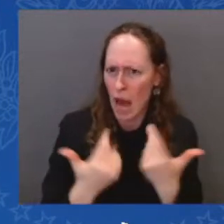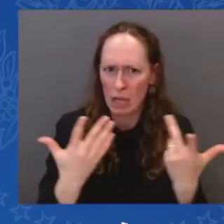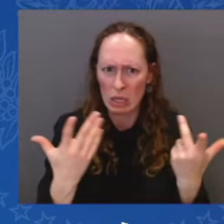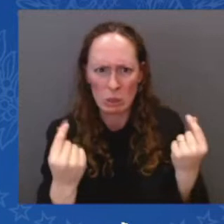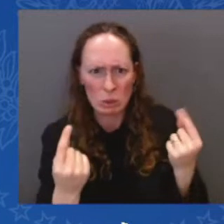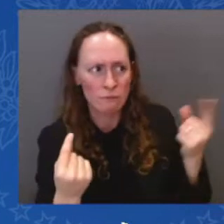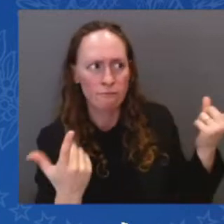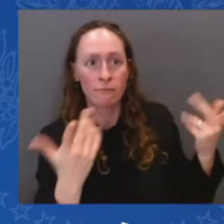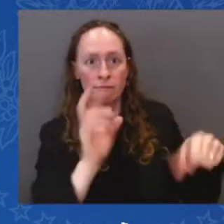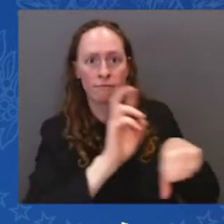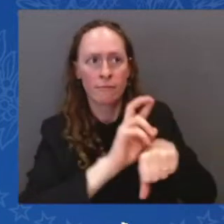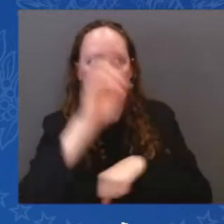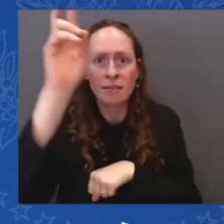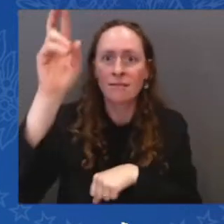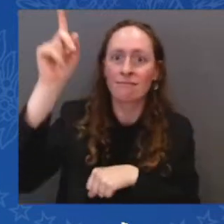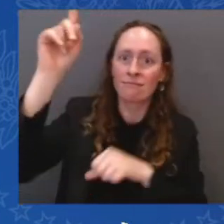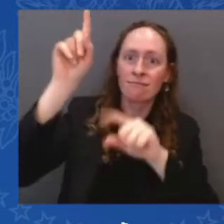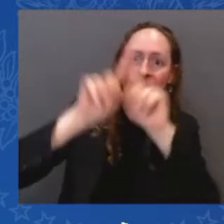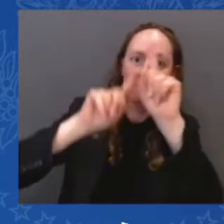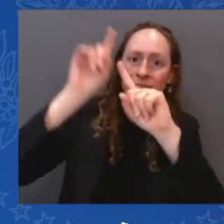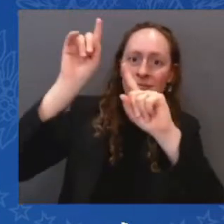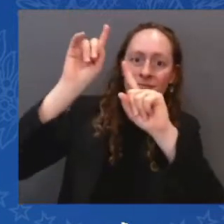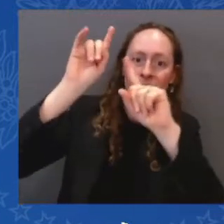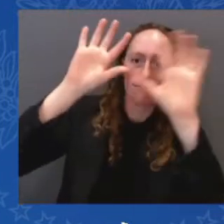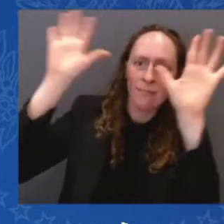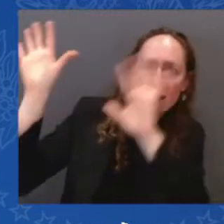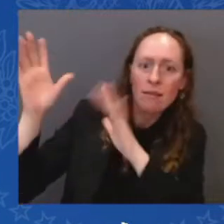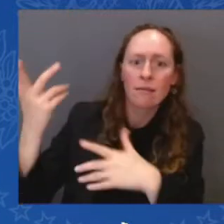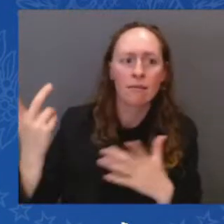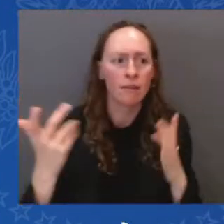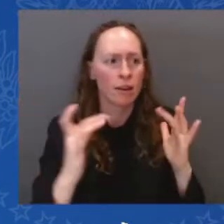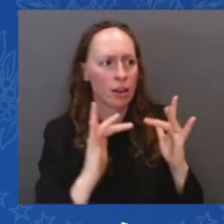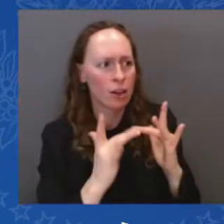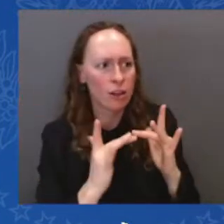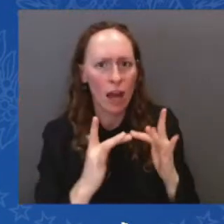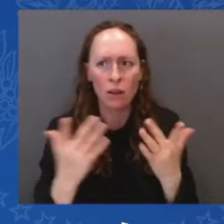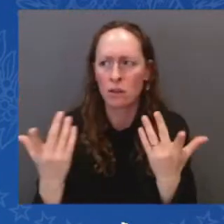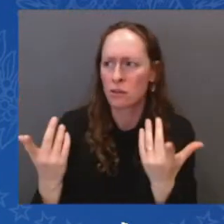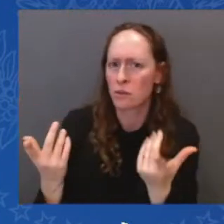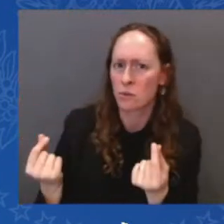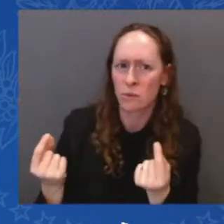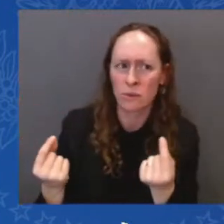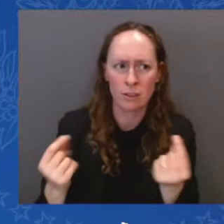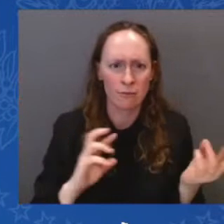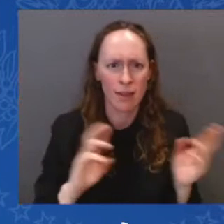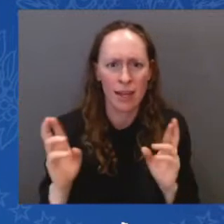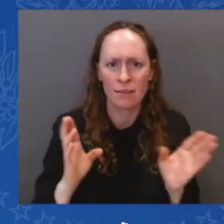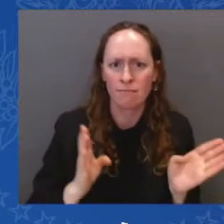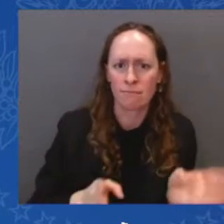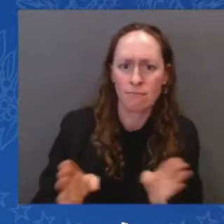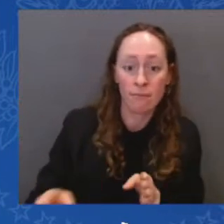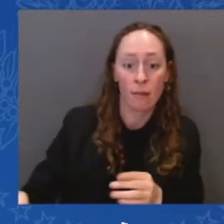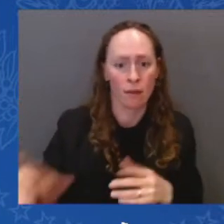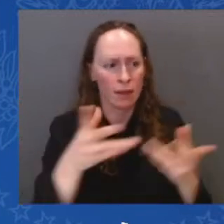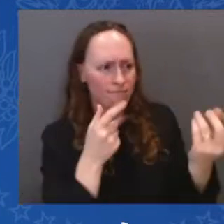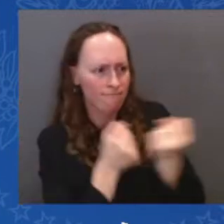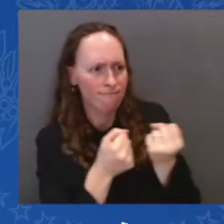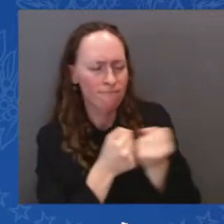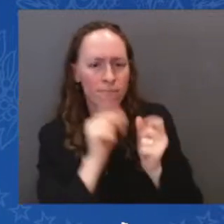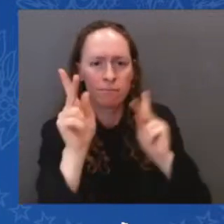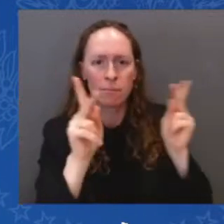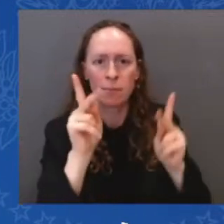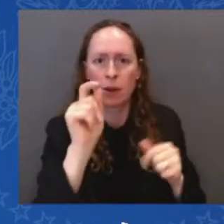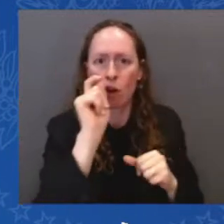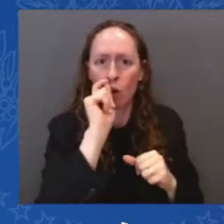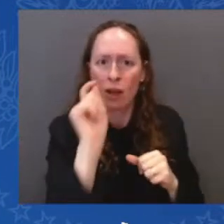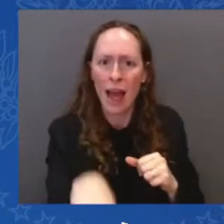battlefield, standing with the brave people of Ukraine, and making sure they have the equipment and support they need when they need